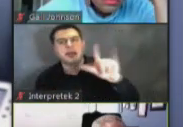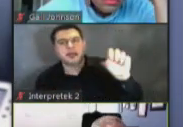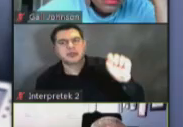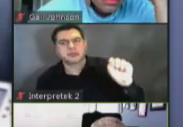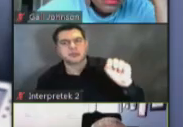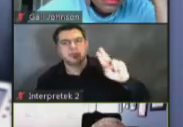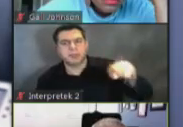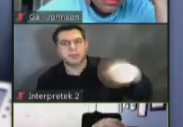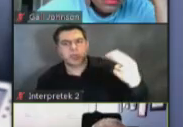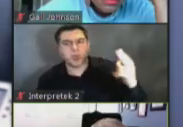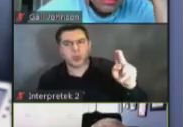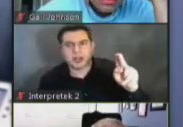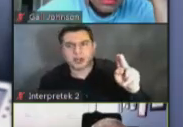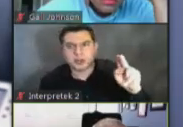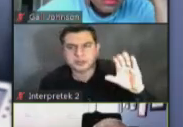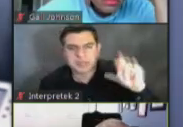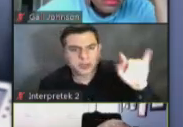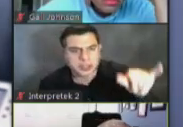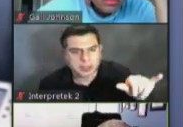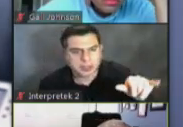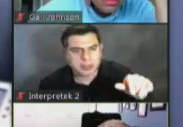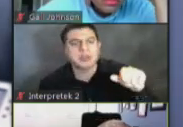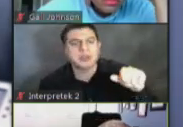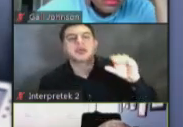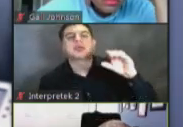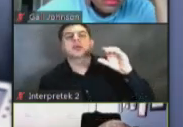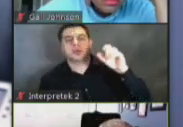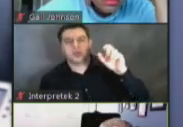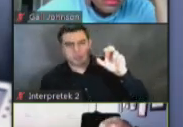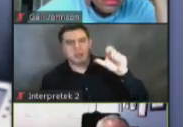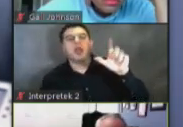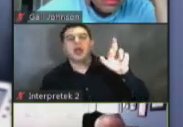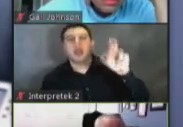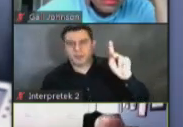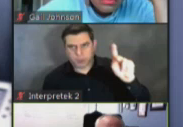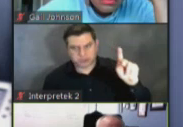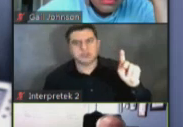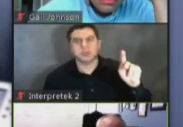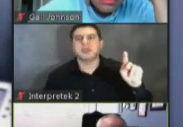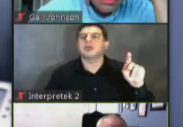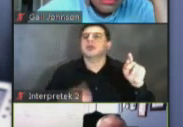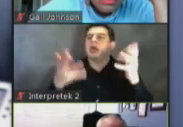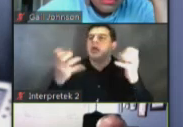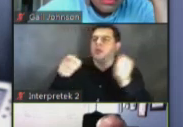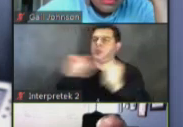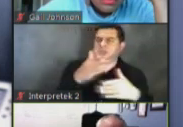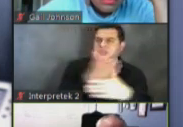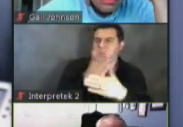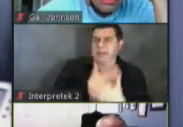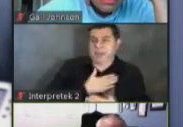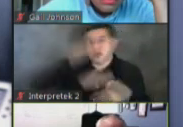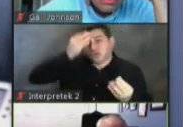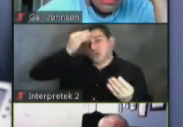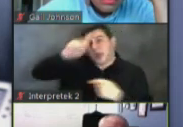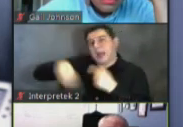At this point, I wanted to share my thoughts with you. Now, where I think we are, what that